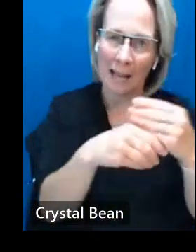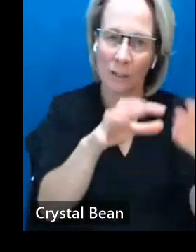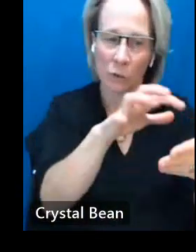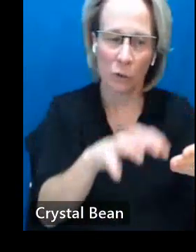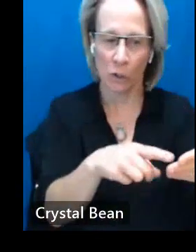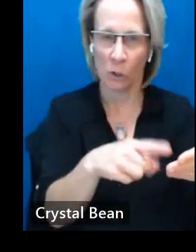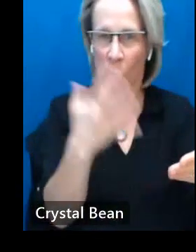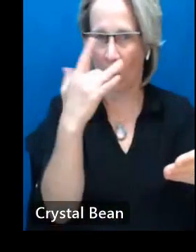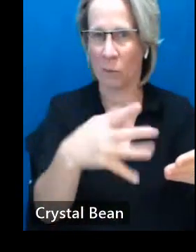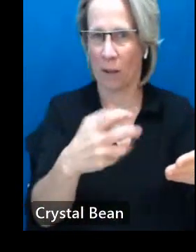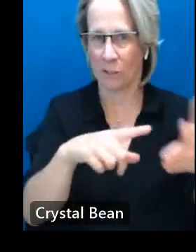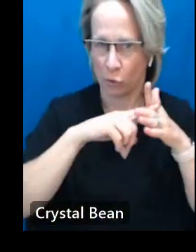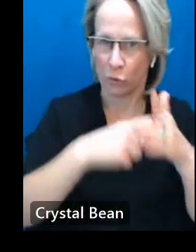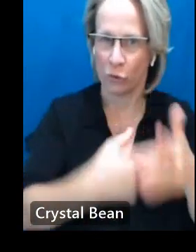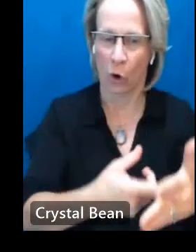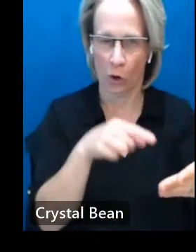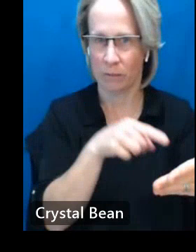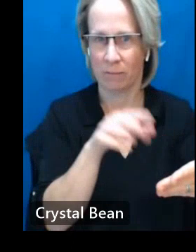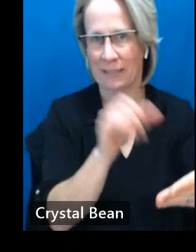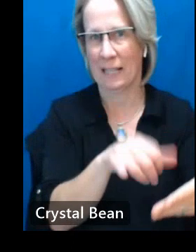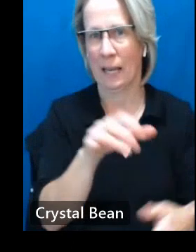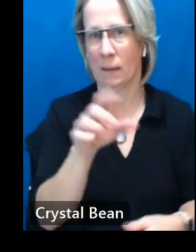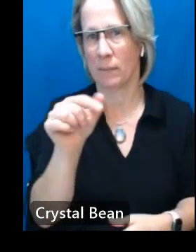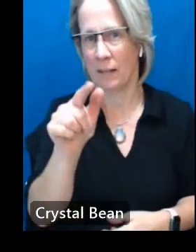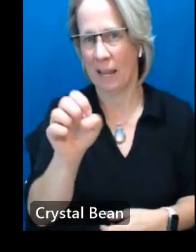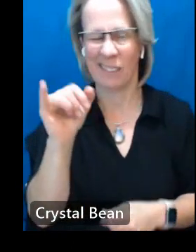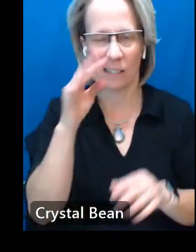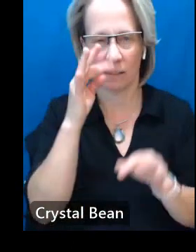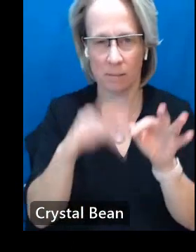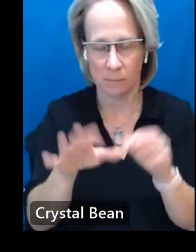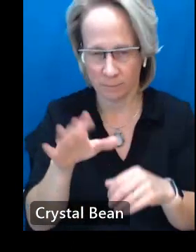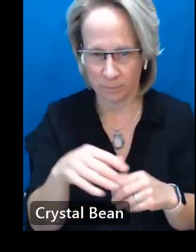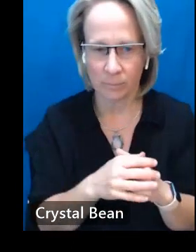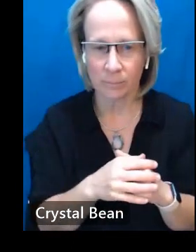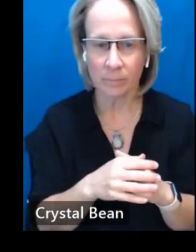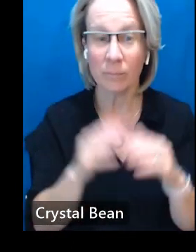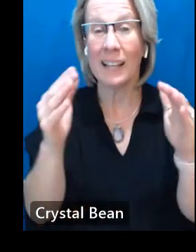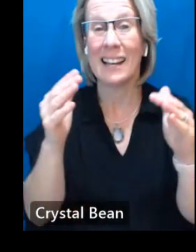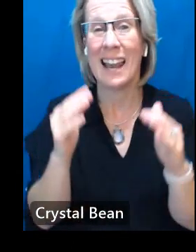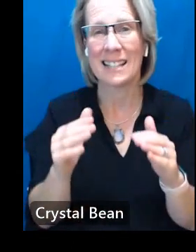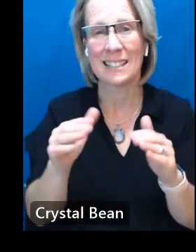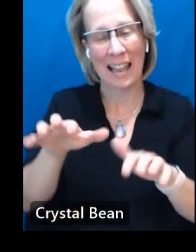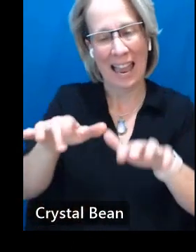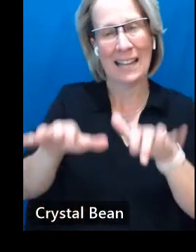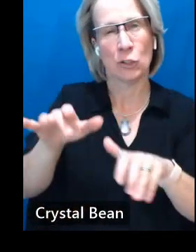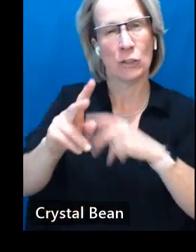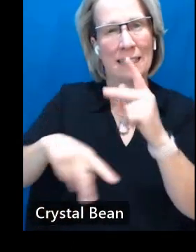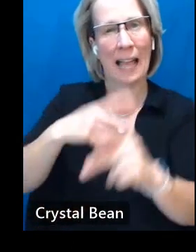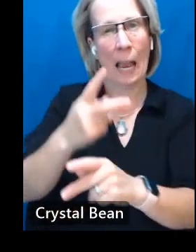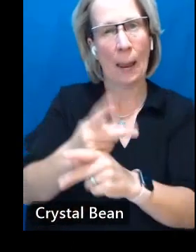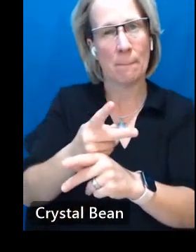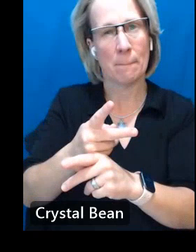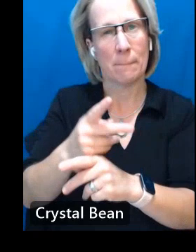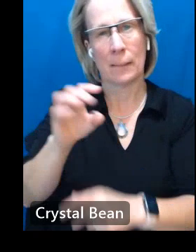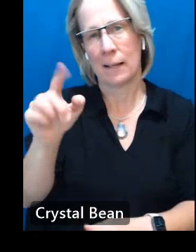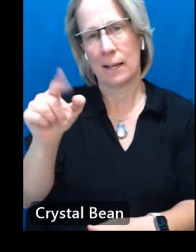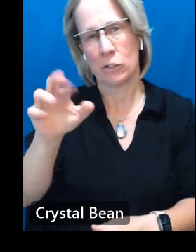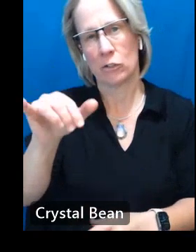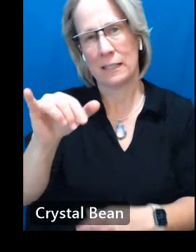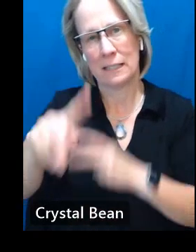same date. So that's pretty simple. And the next is entry type. And you see several options